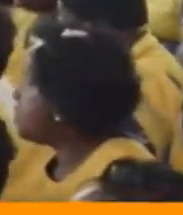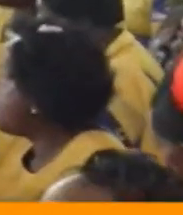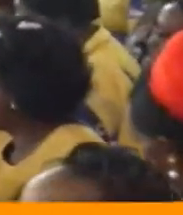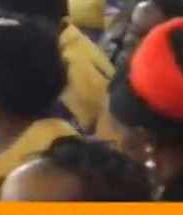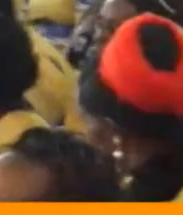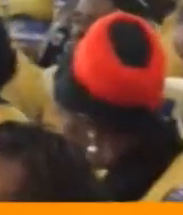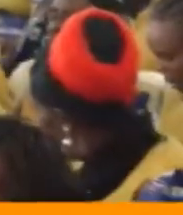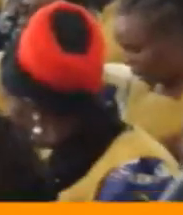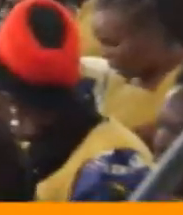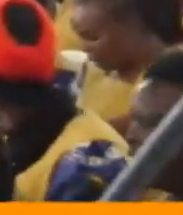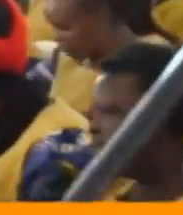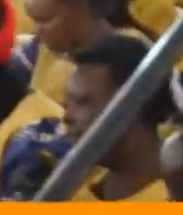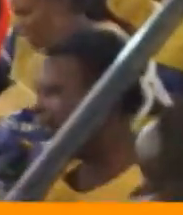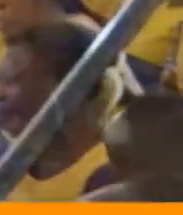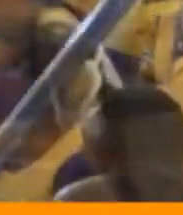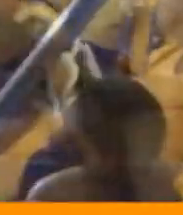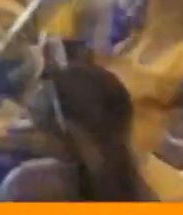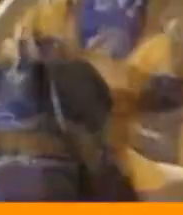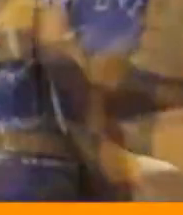together